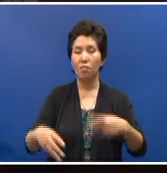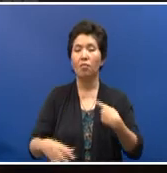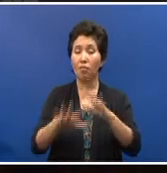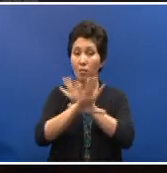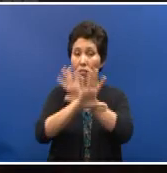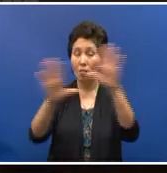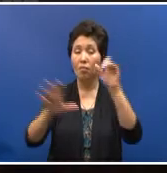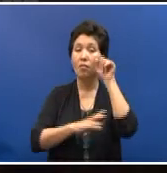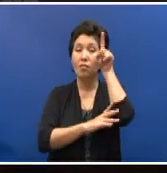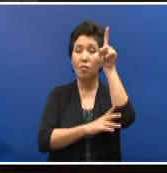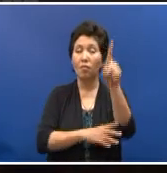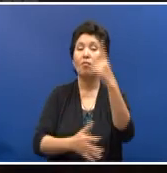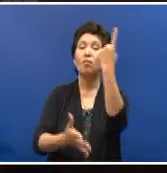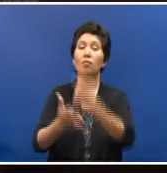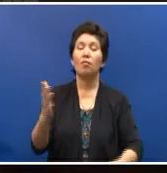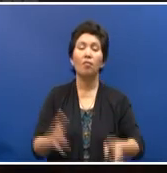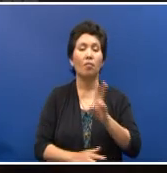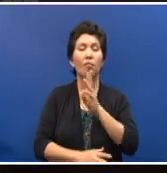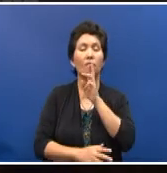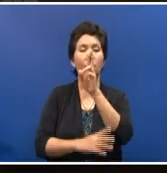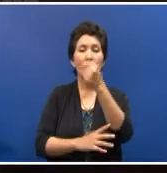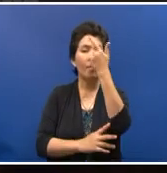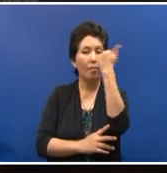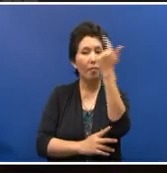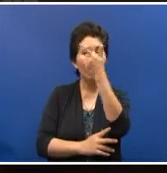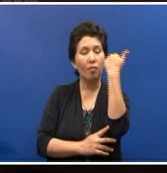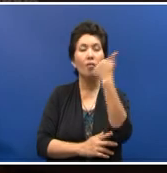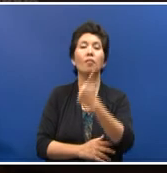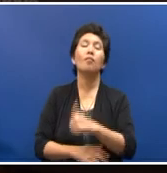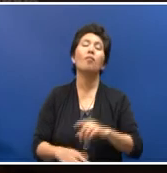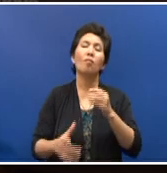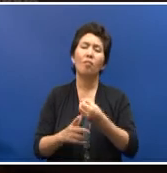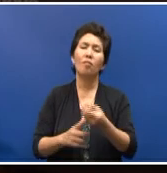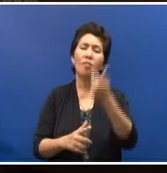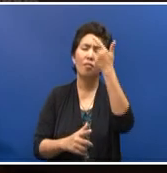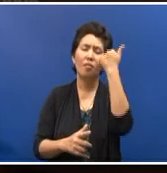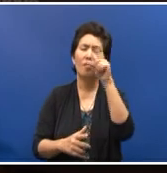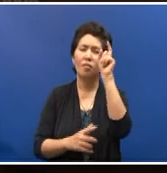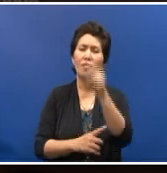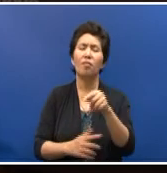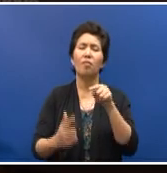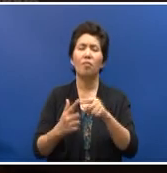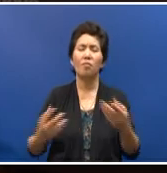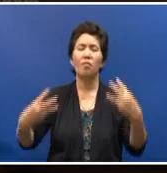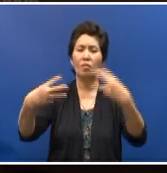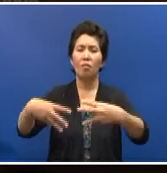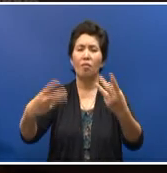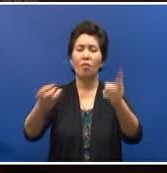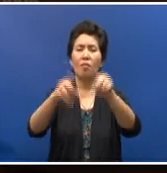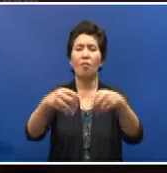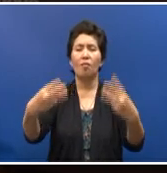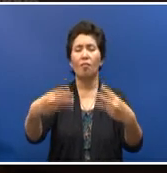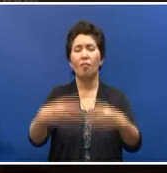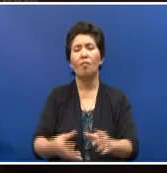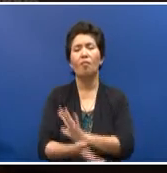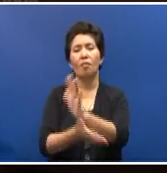clearly understand what are the factors or the reasons that might lead to warfare. Okay,